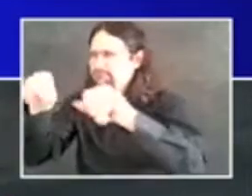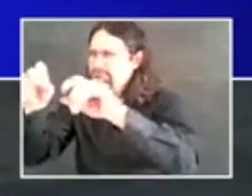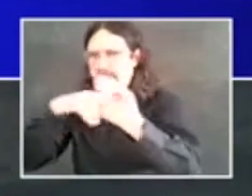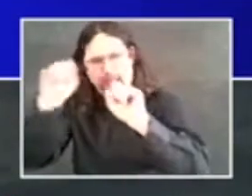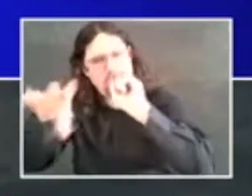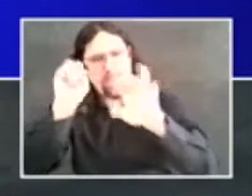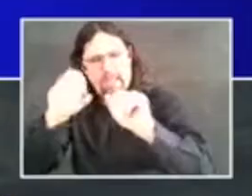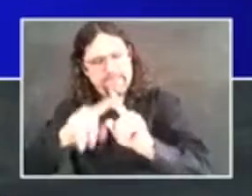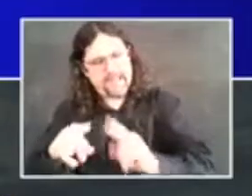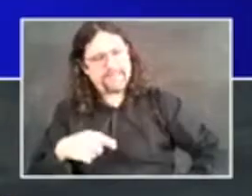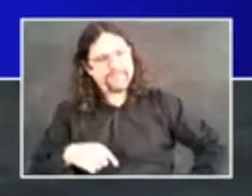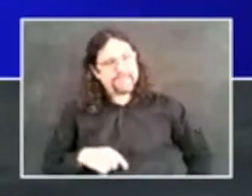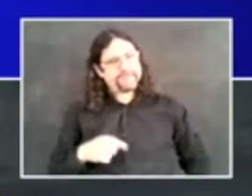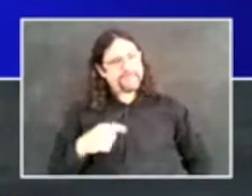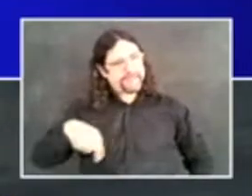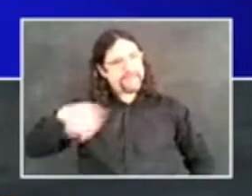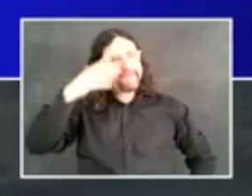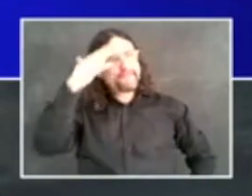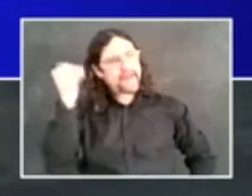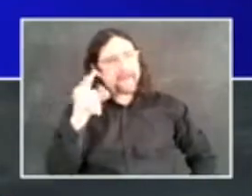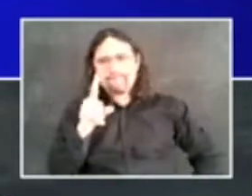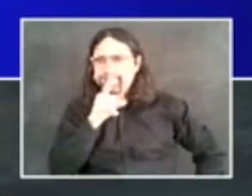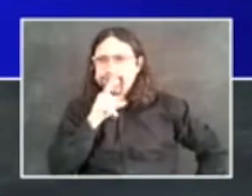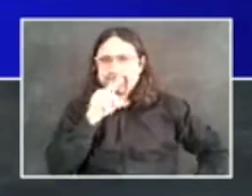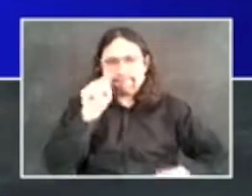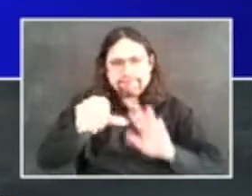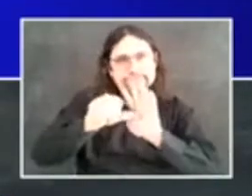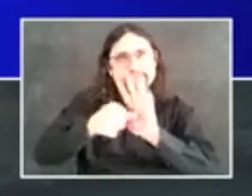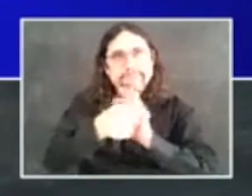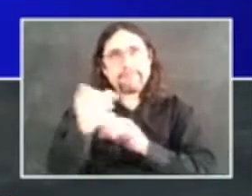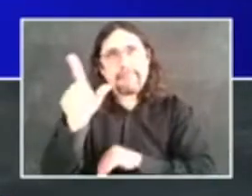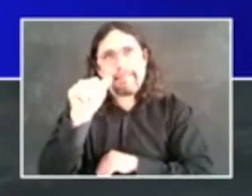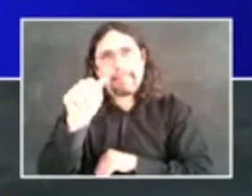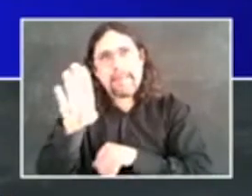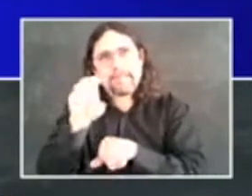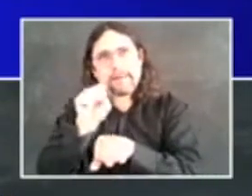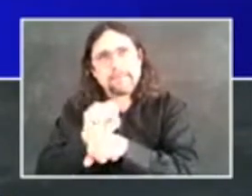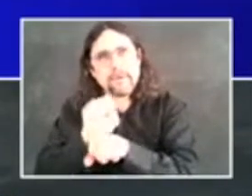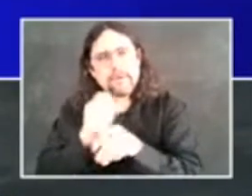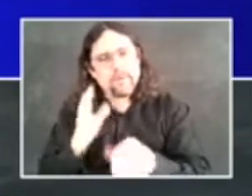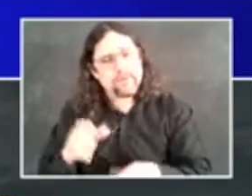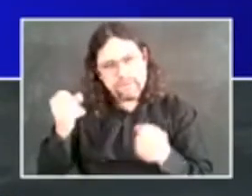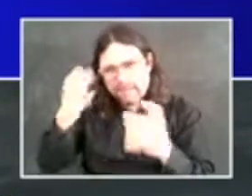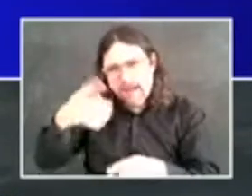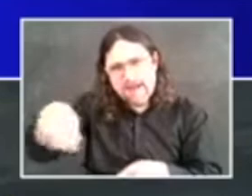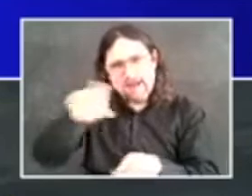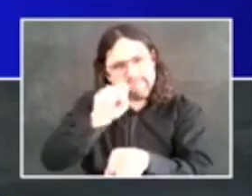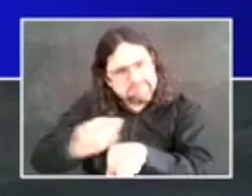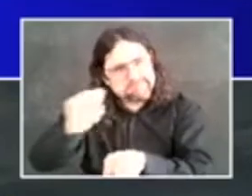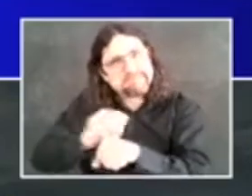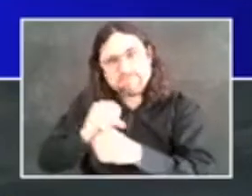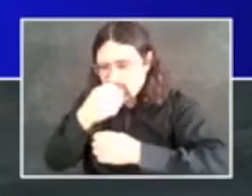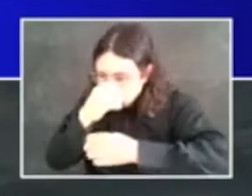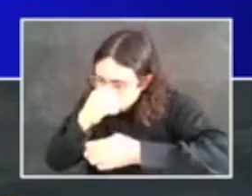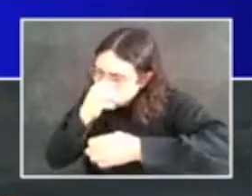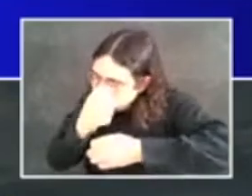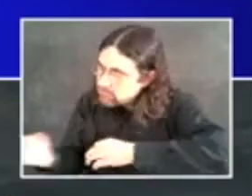know if someone has this disease or not, the lab techs. Let's talk about them. All the people who work in the